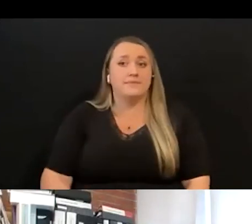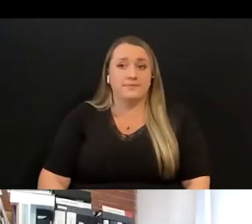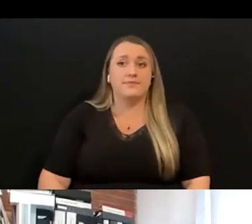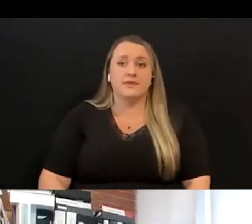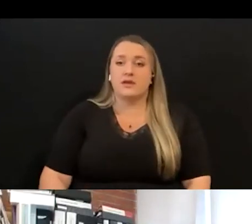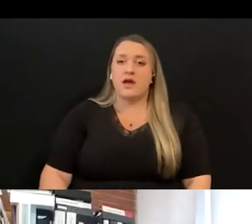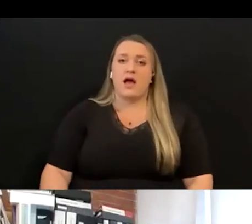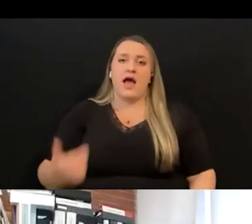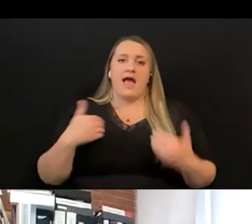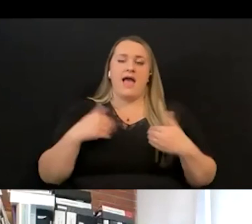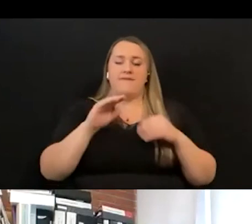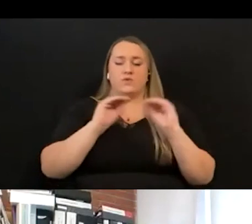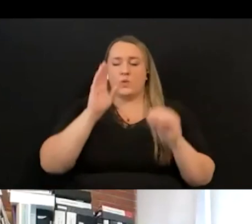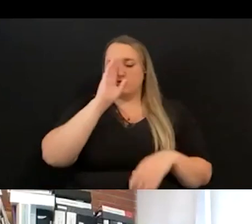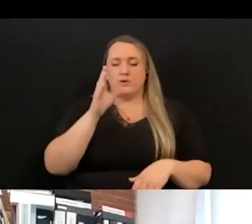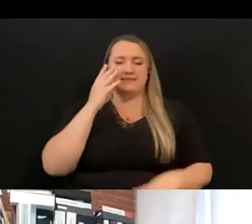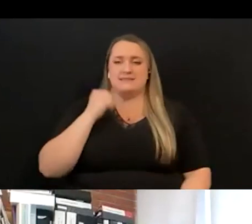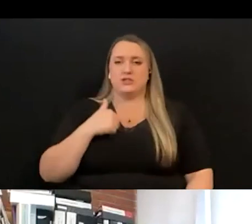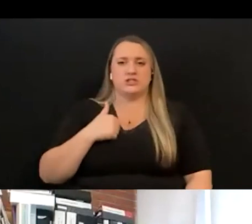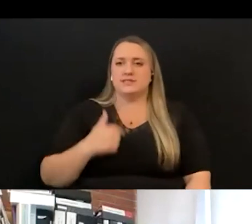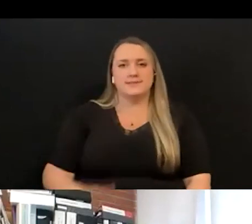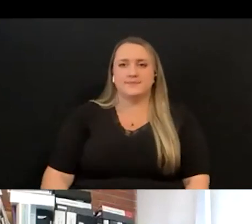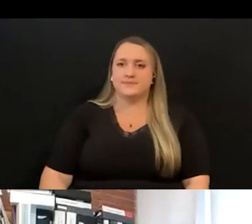no direct experience.